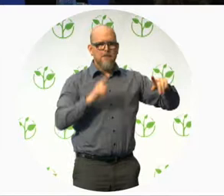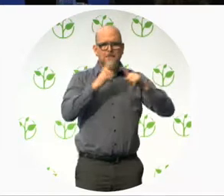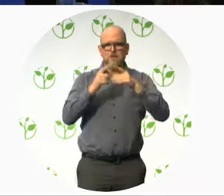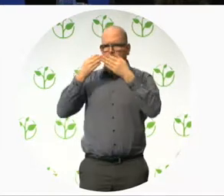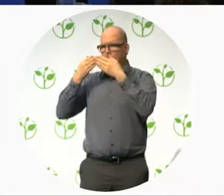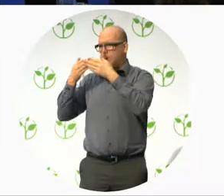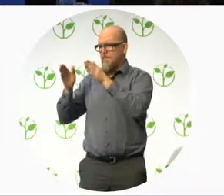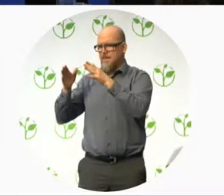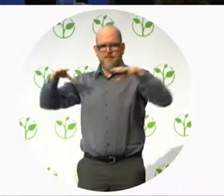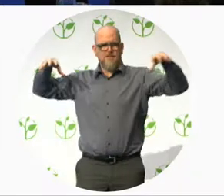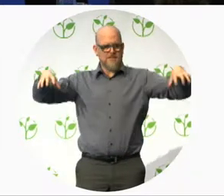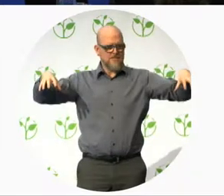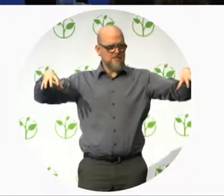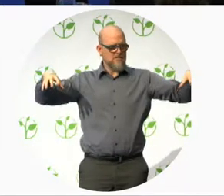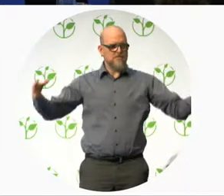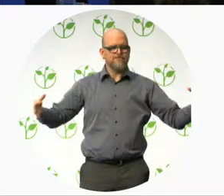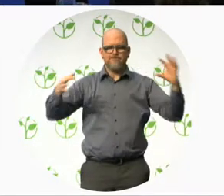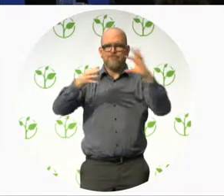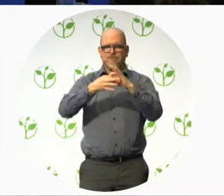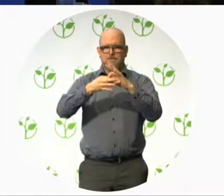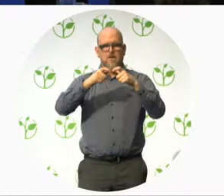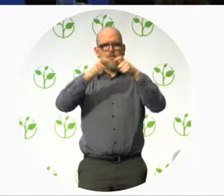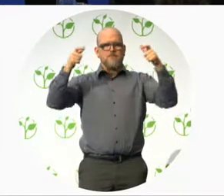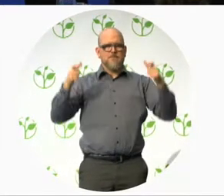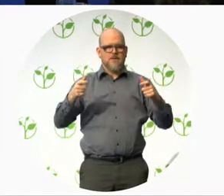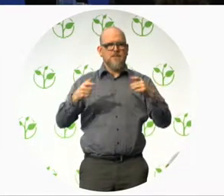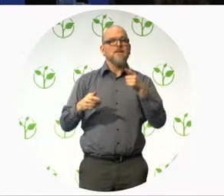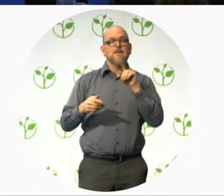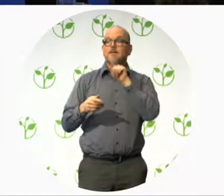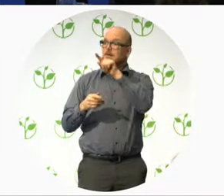the National Federation of the Deaf of Colombia.